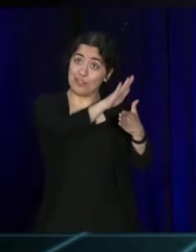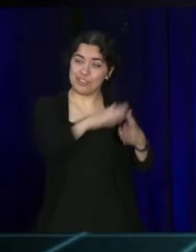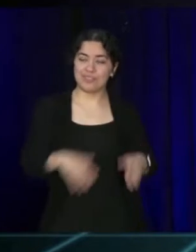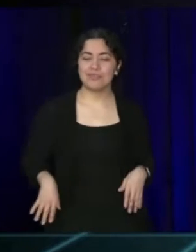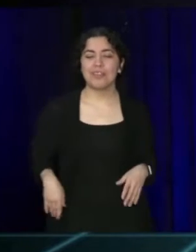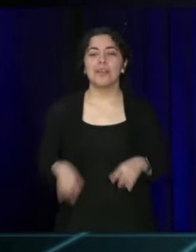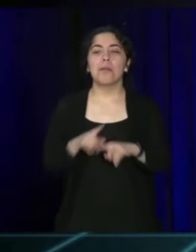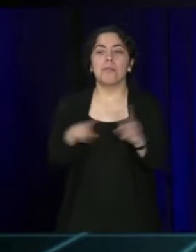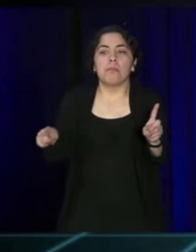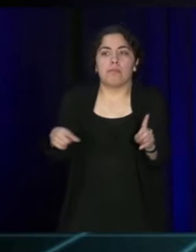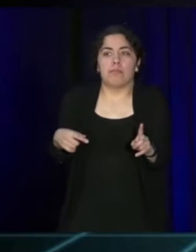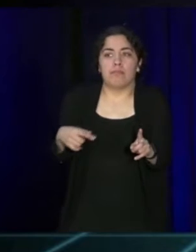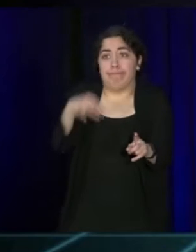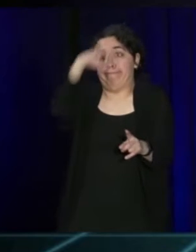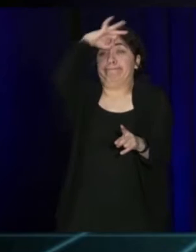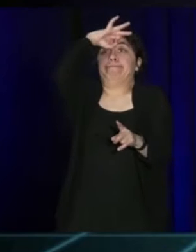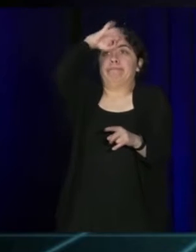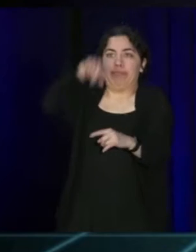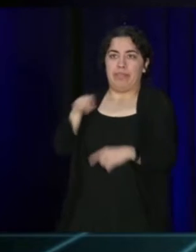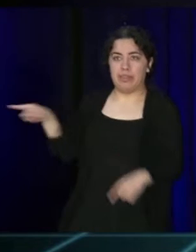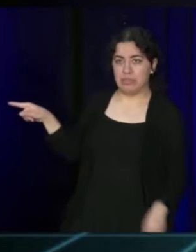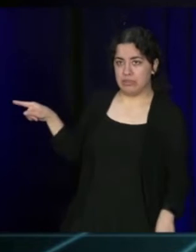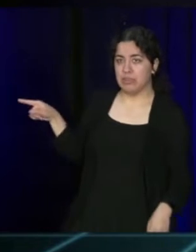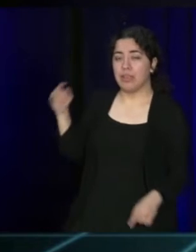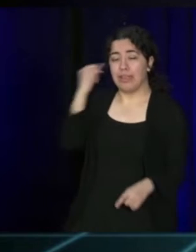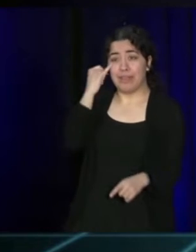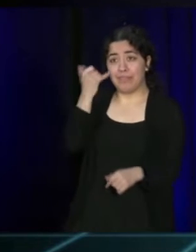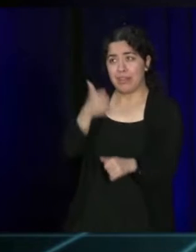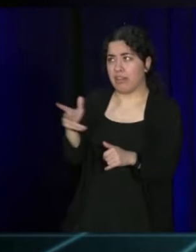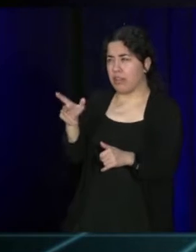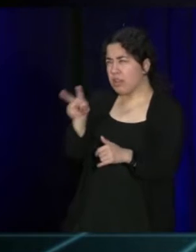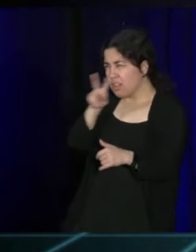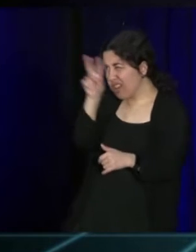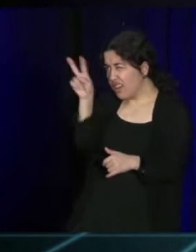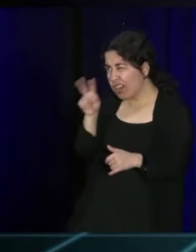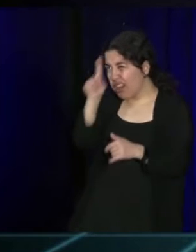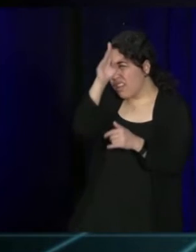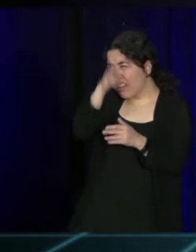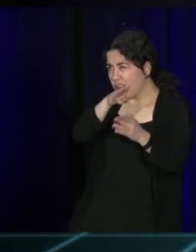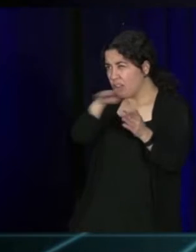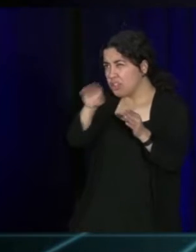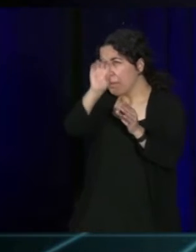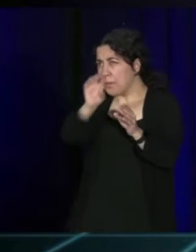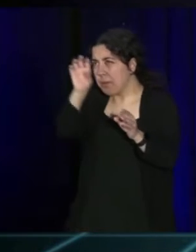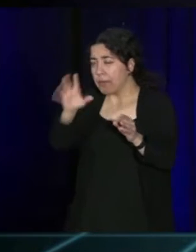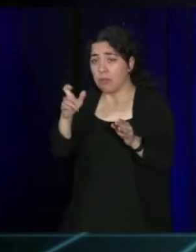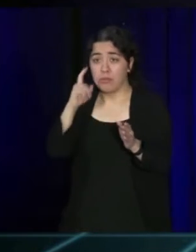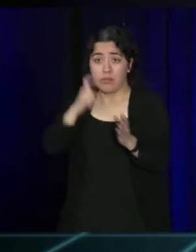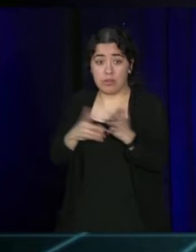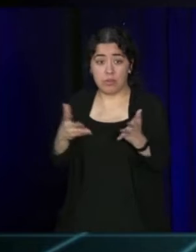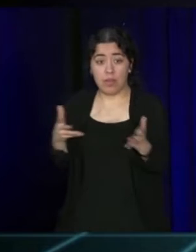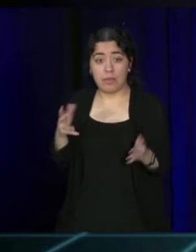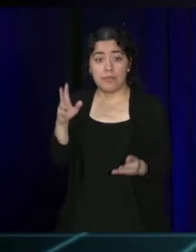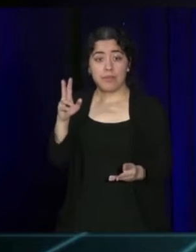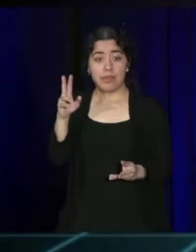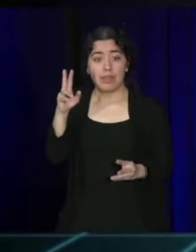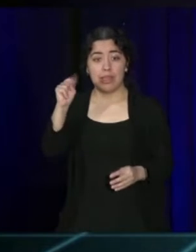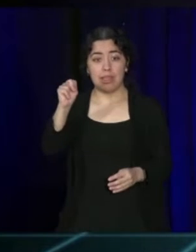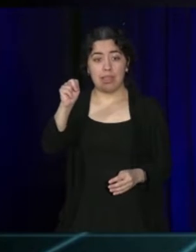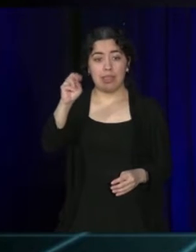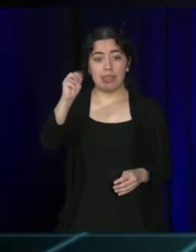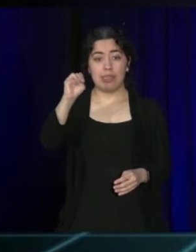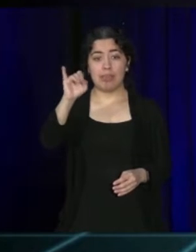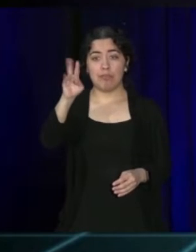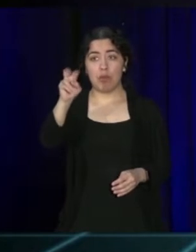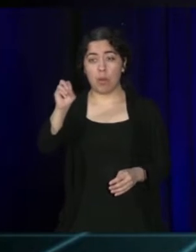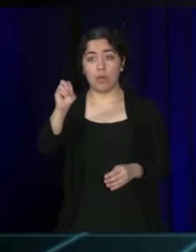But I don't know anything about this. And if you take anything from this, I just want to let you know Nevo rocks, which is the name of the URL.